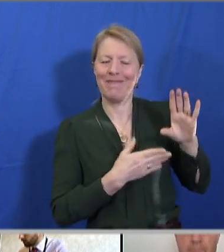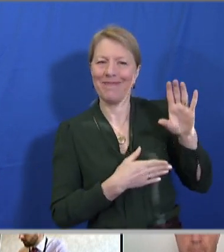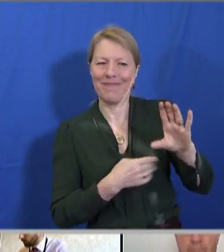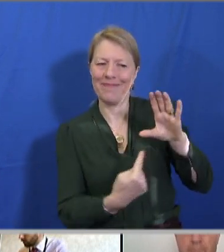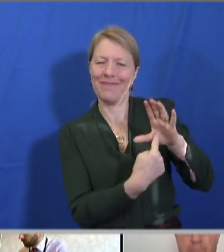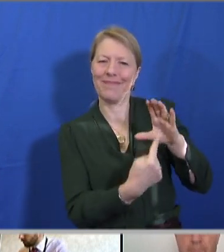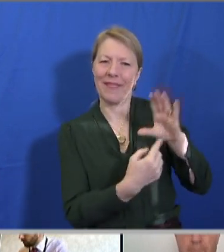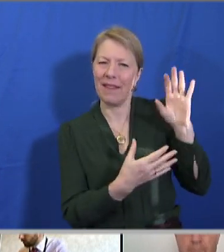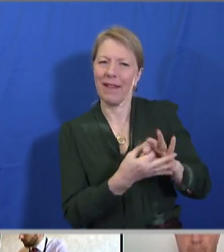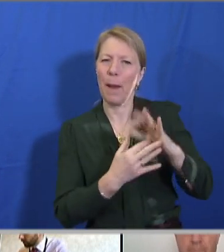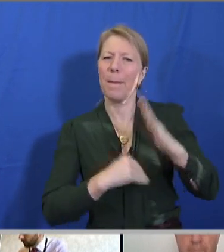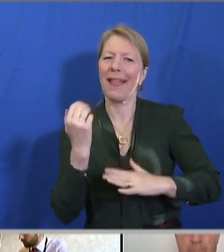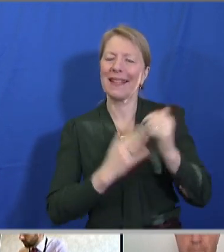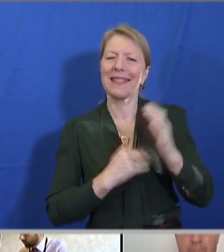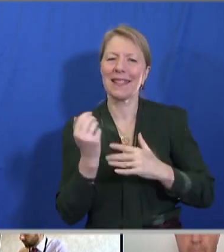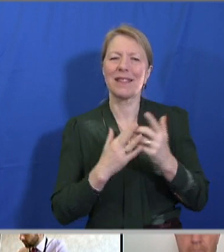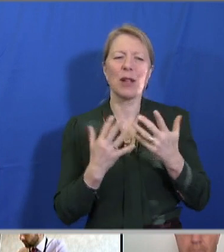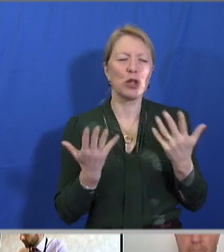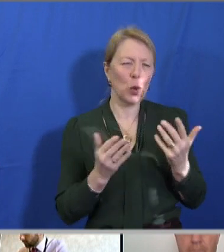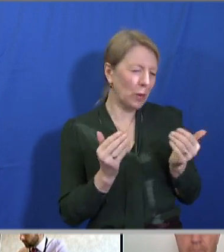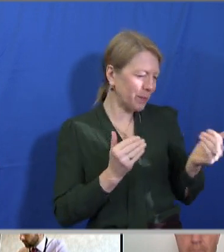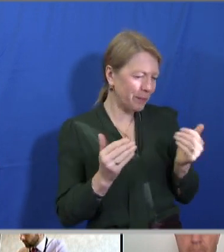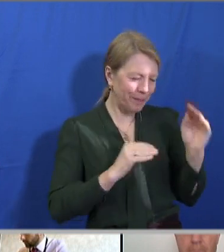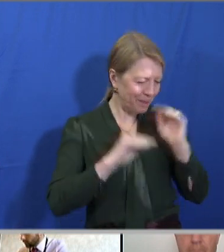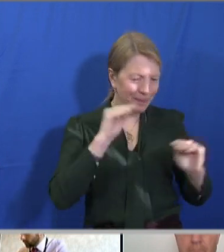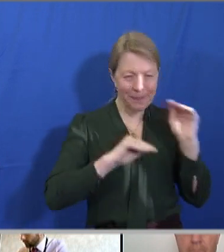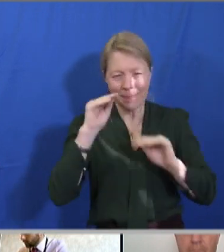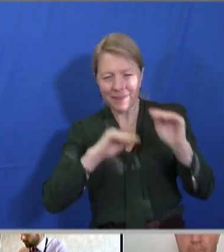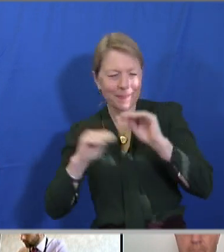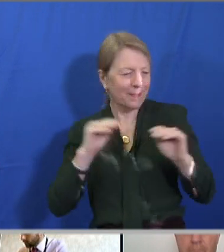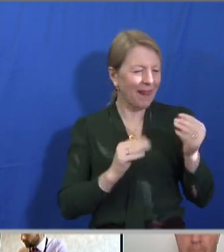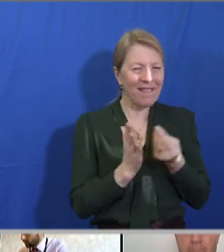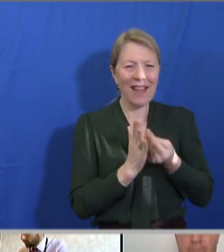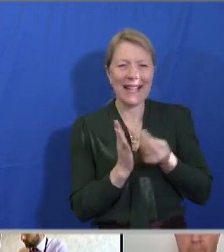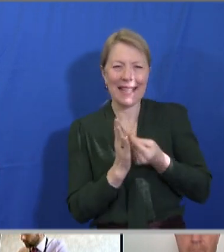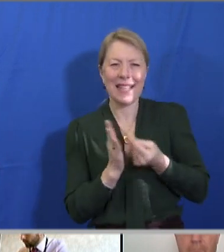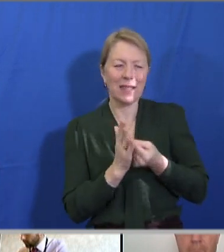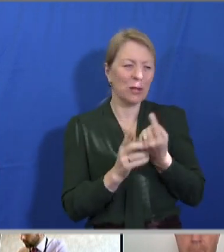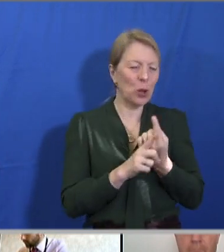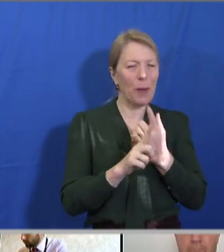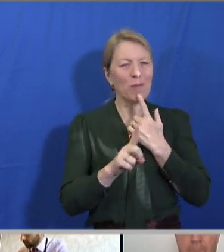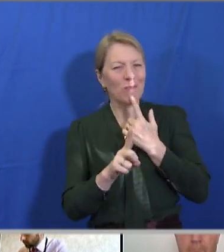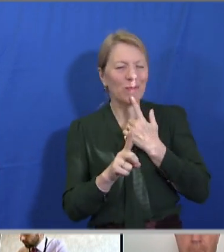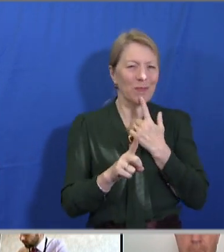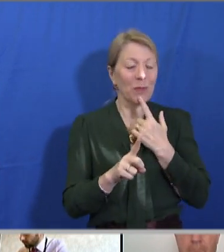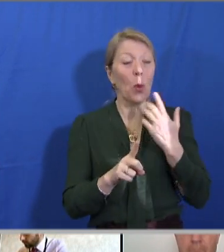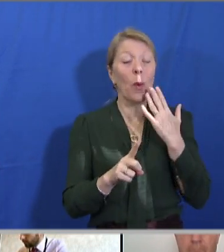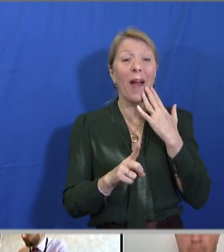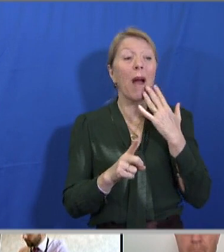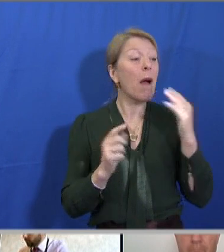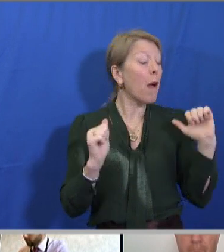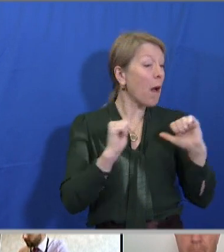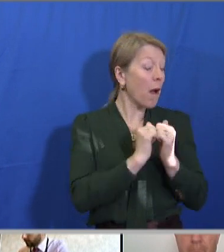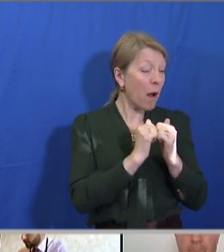is about how we progress any of those capital builds, rechanges in regards to changing places and making sure those